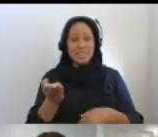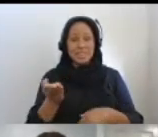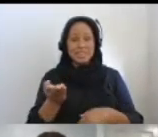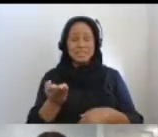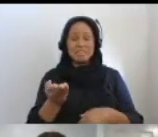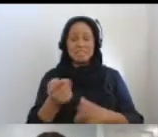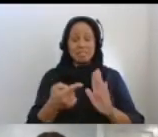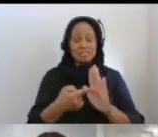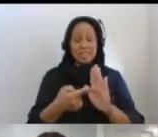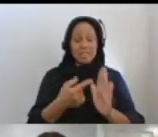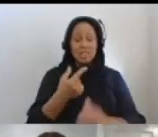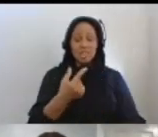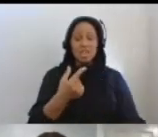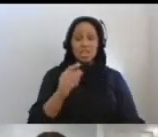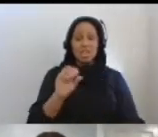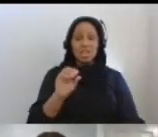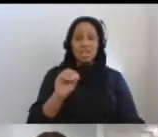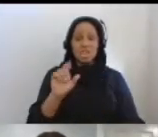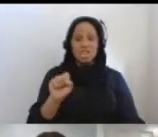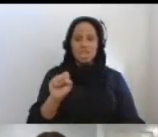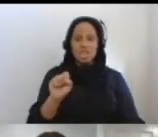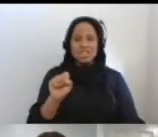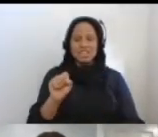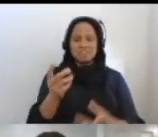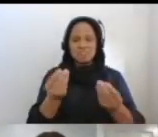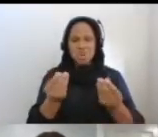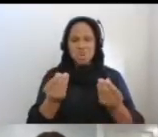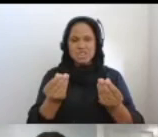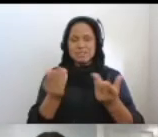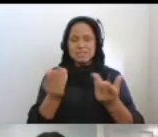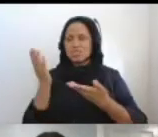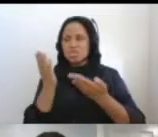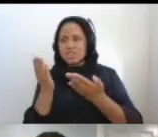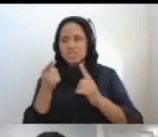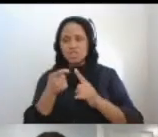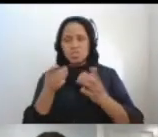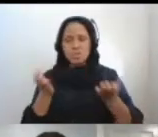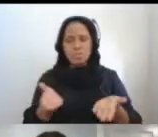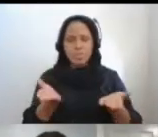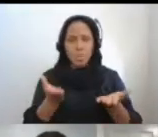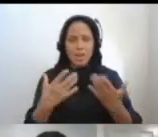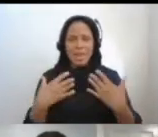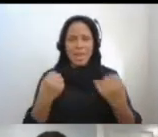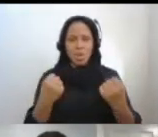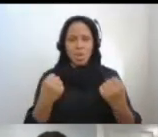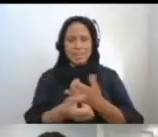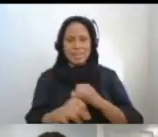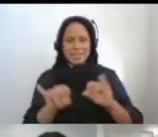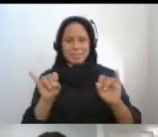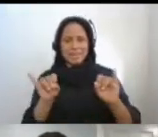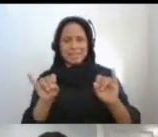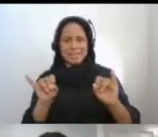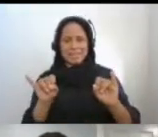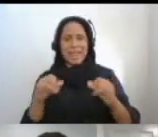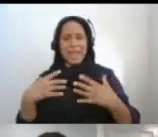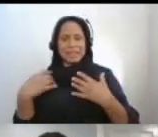like goods and services that are to promote health or independence and safety. So that can